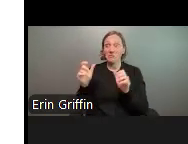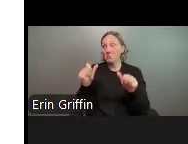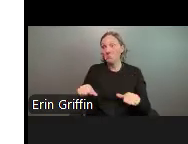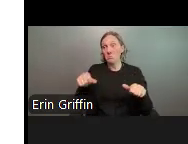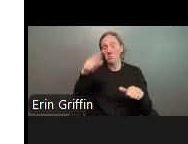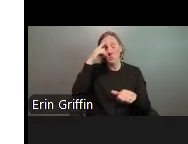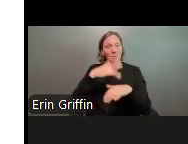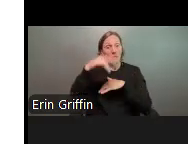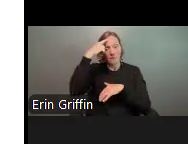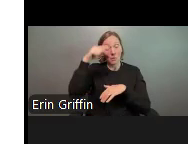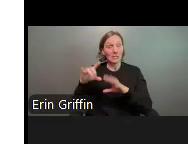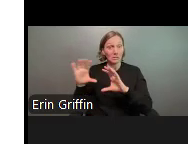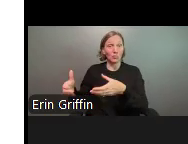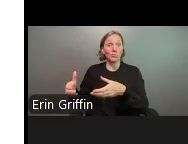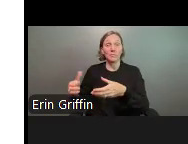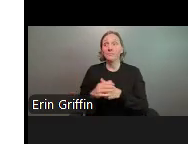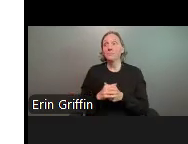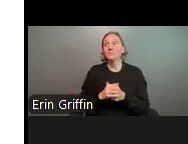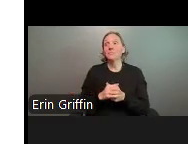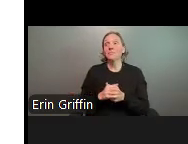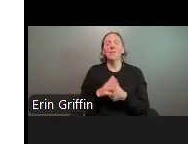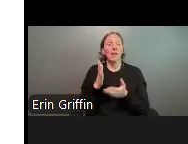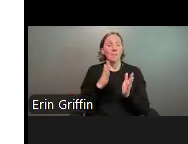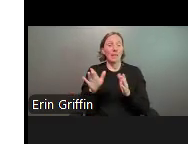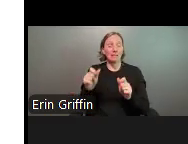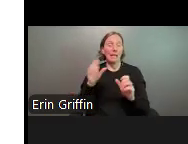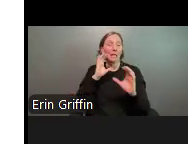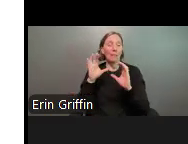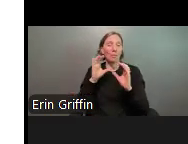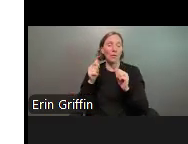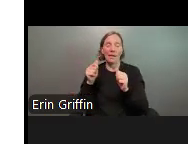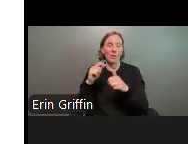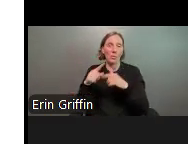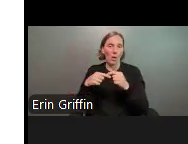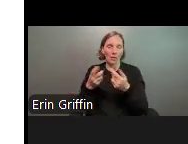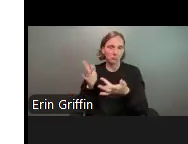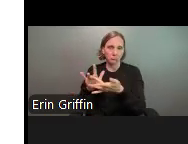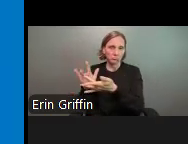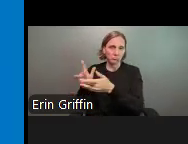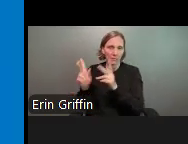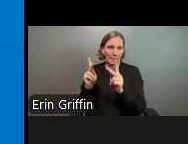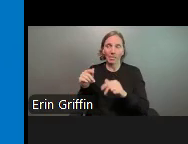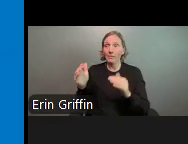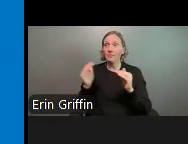for this population, and plans can communicate that as they have availability. Next slide.